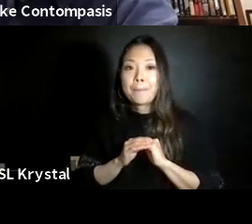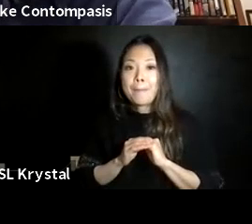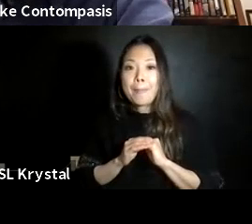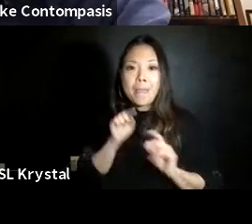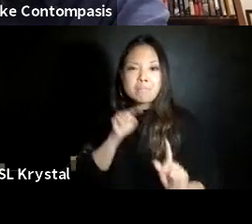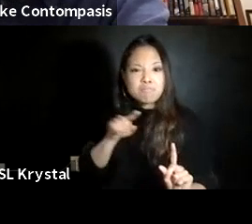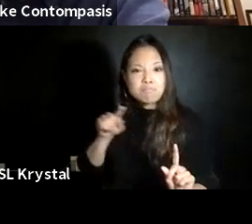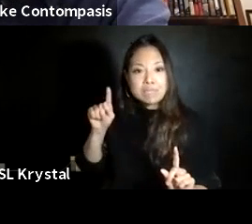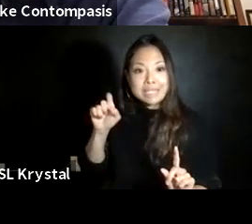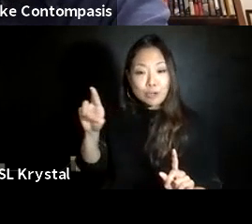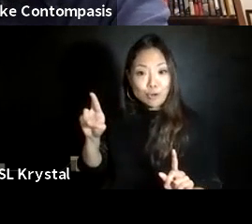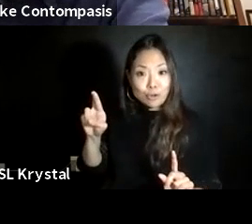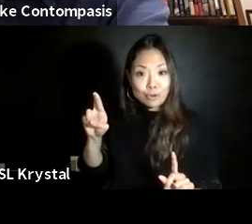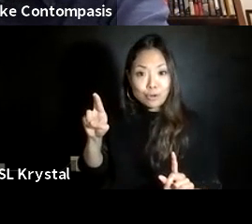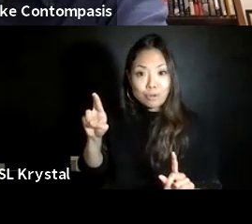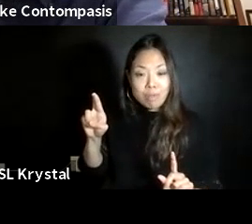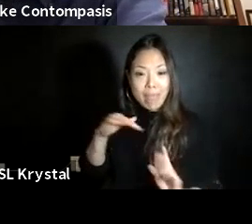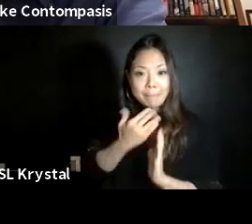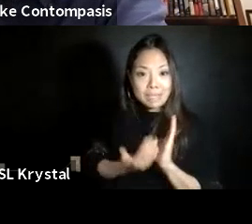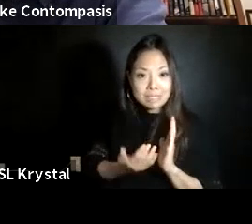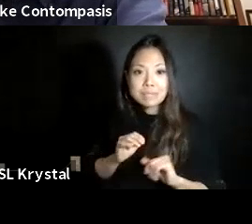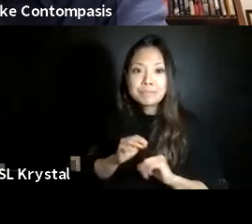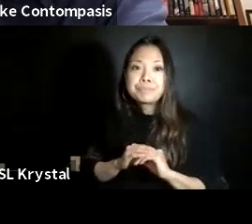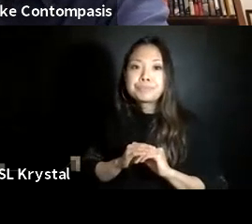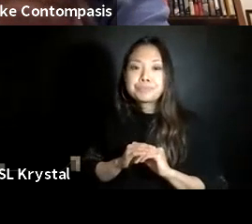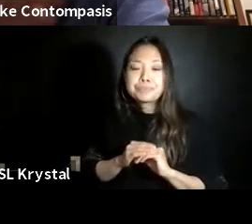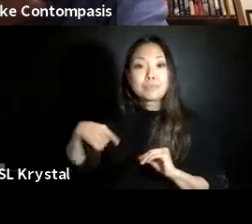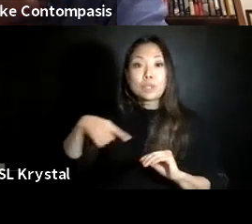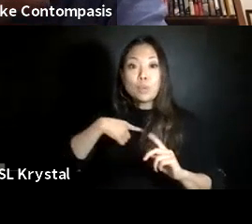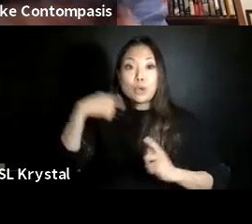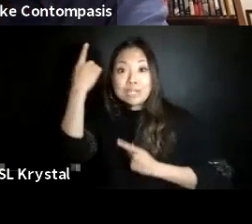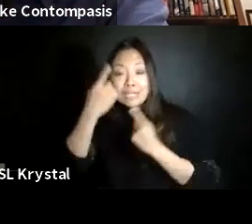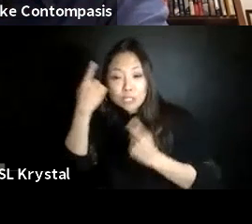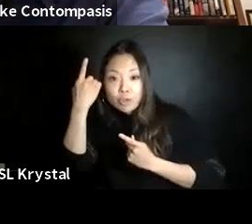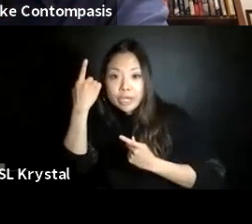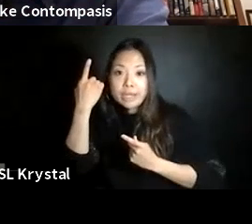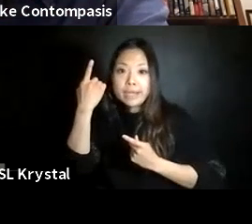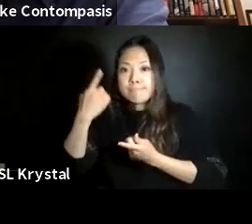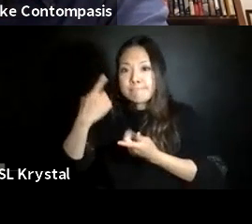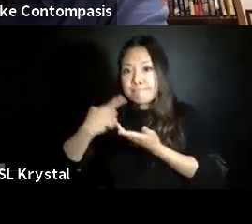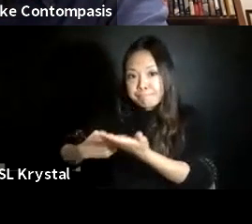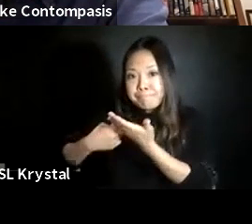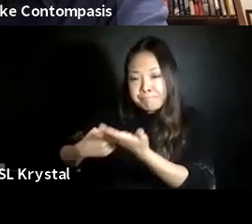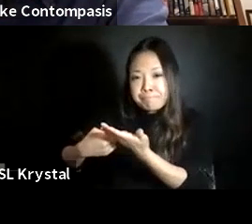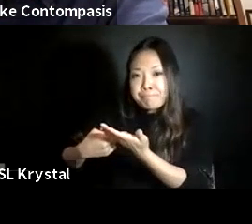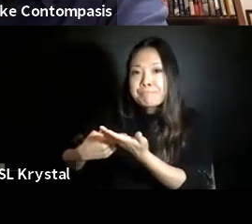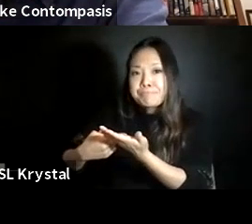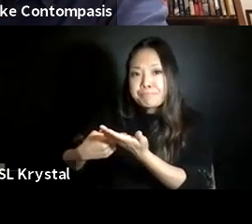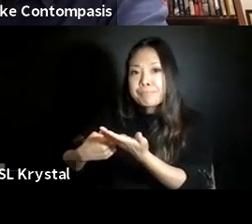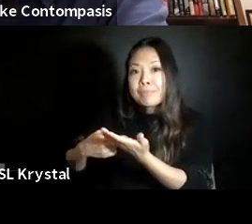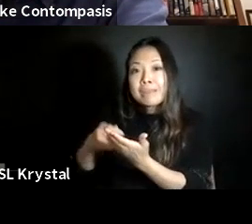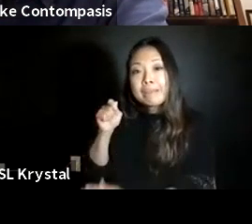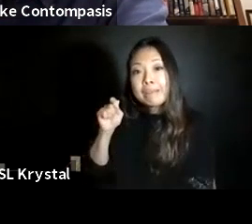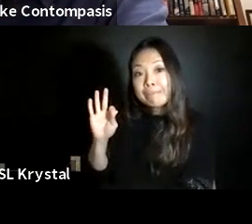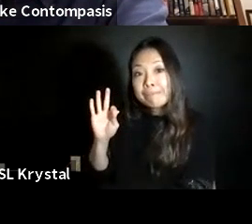is that we're considering talking through what it could look like if there